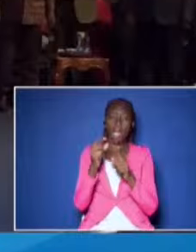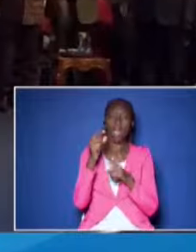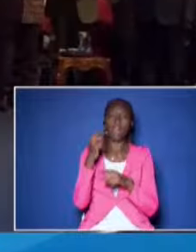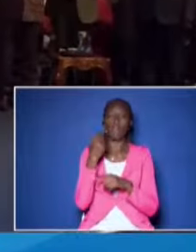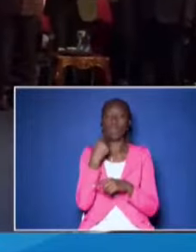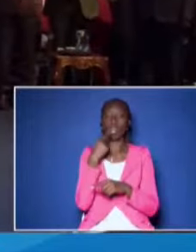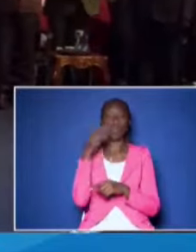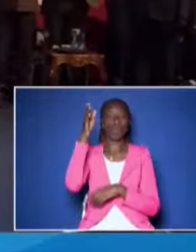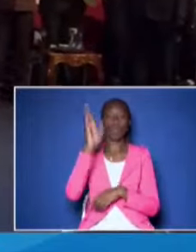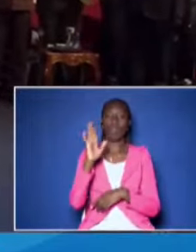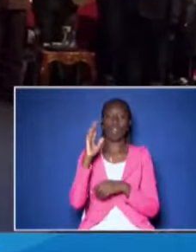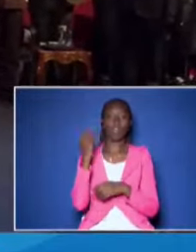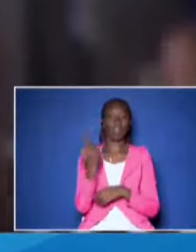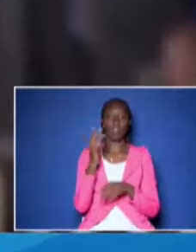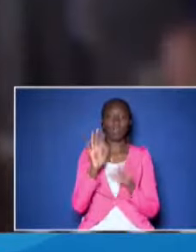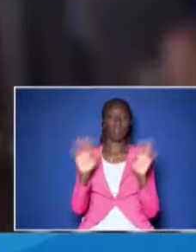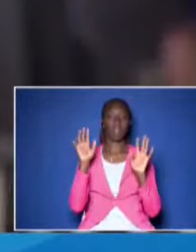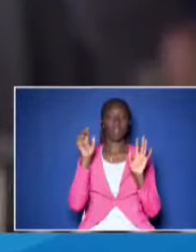the